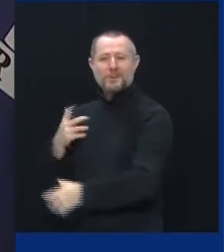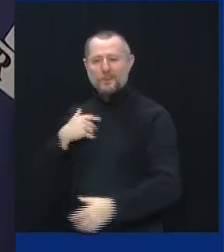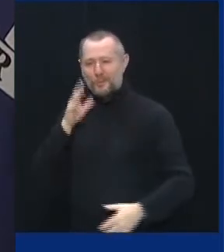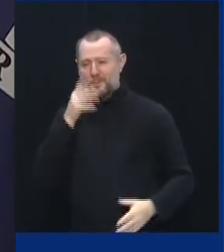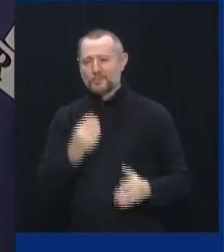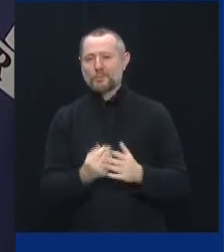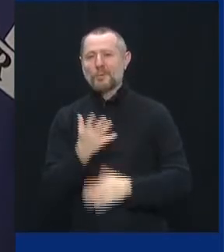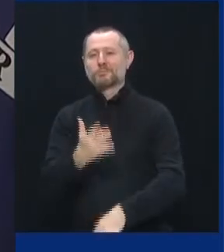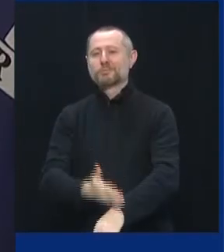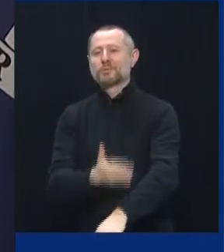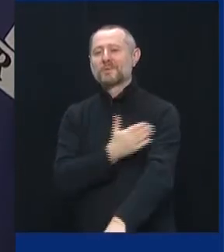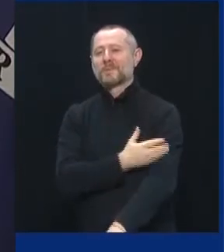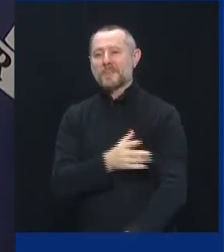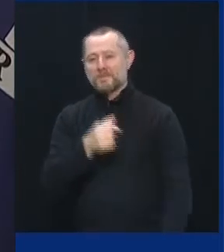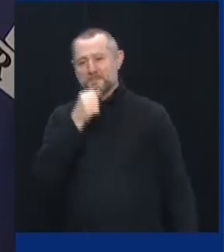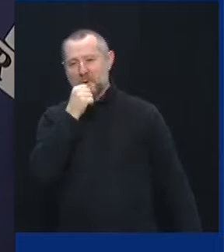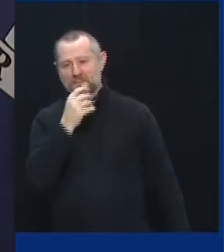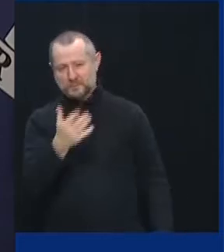operator.